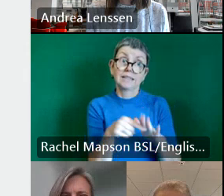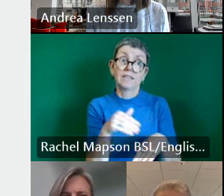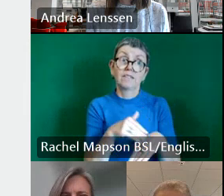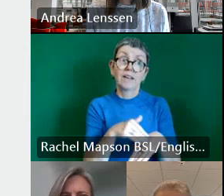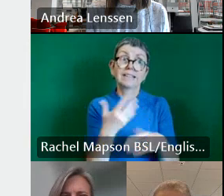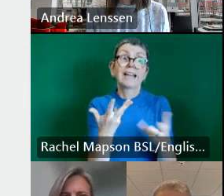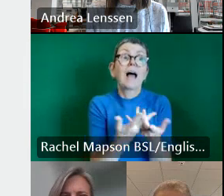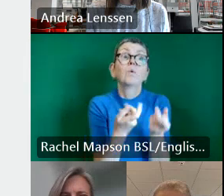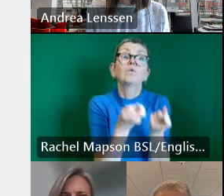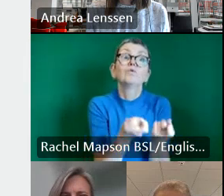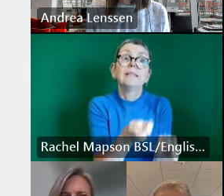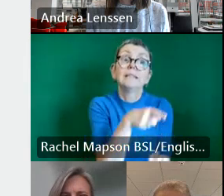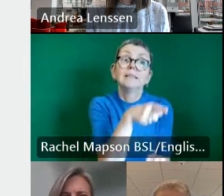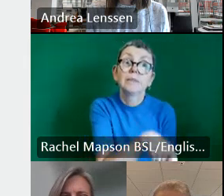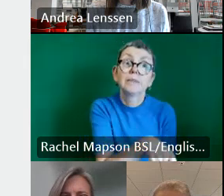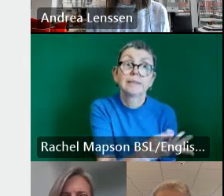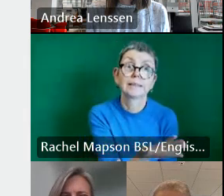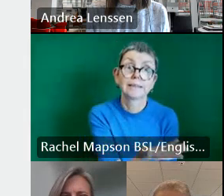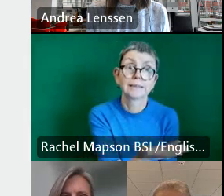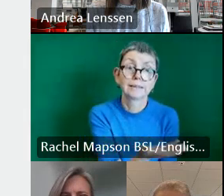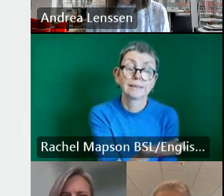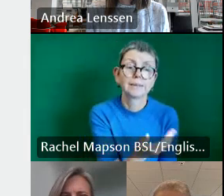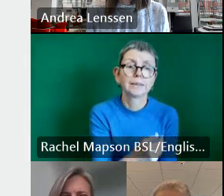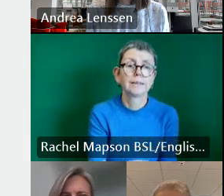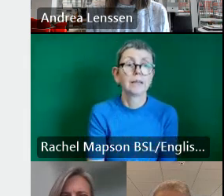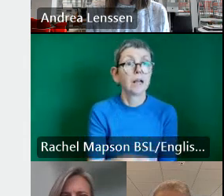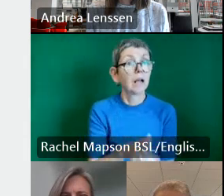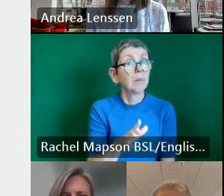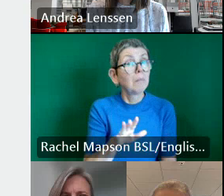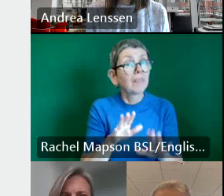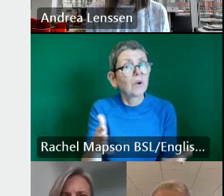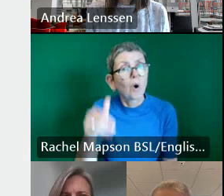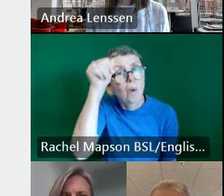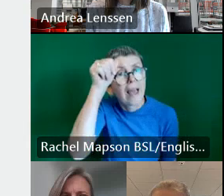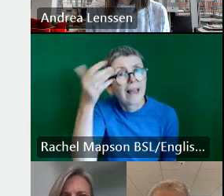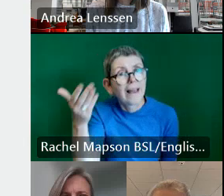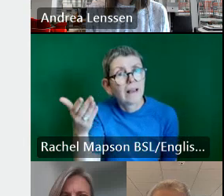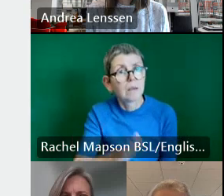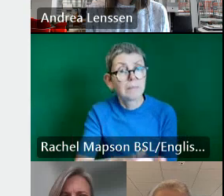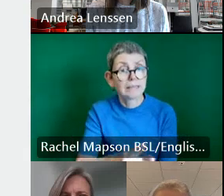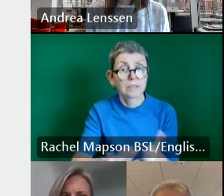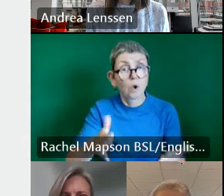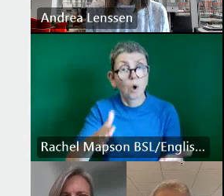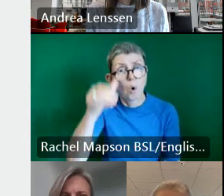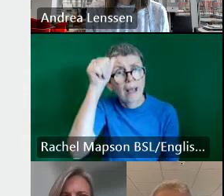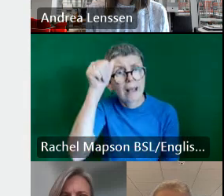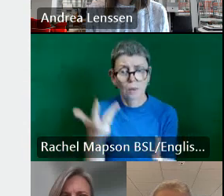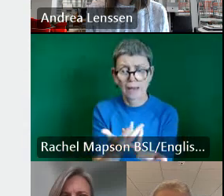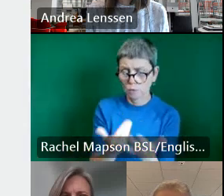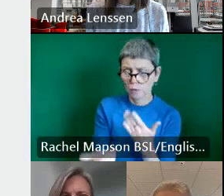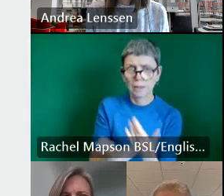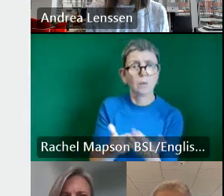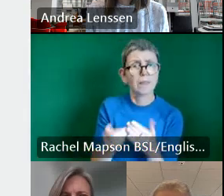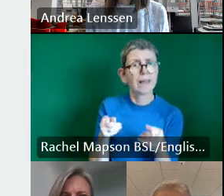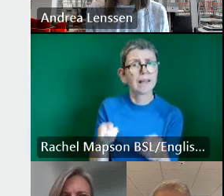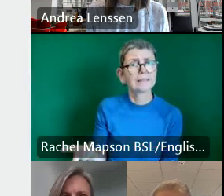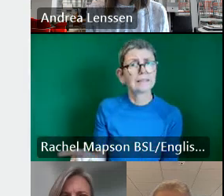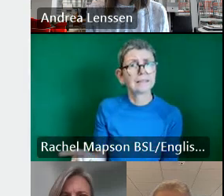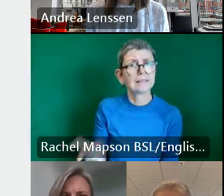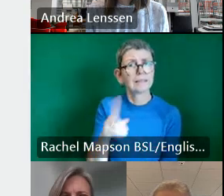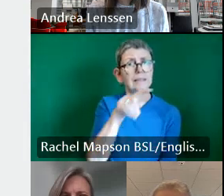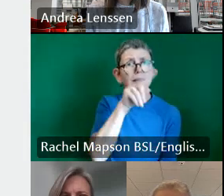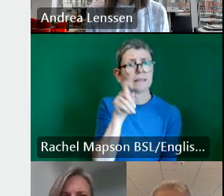patient. And these things are unconscious, right? So if it's unconscious, how can it be addressed? And they have